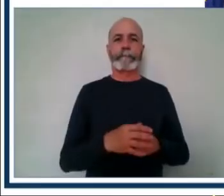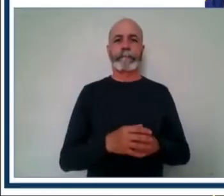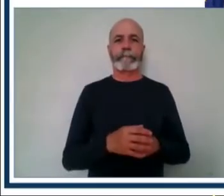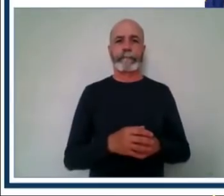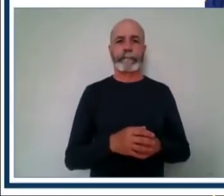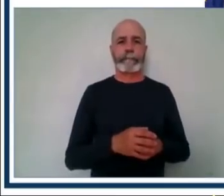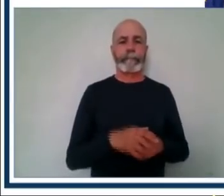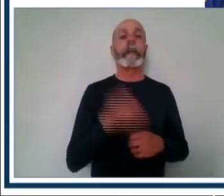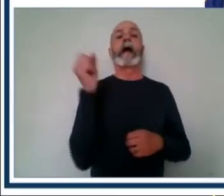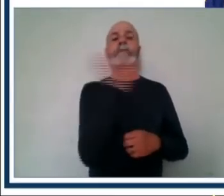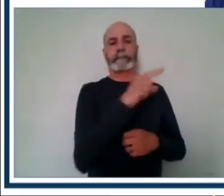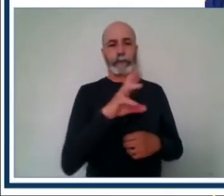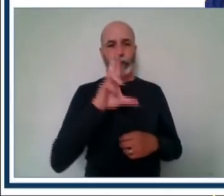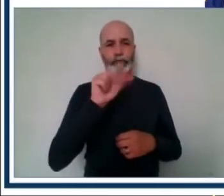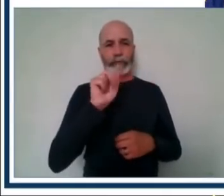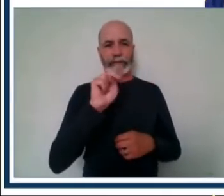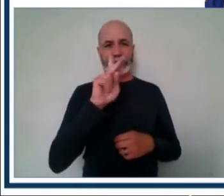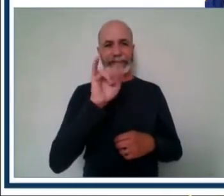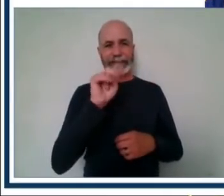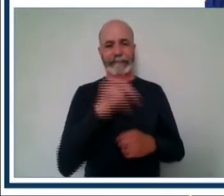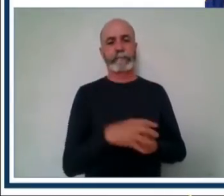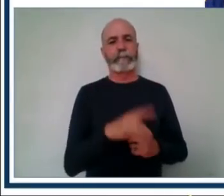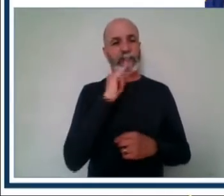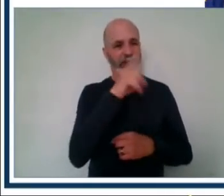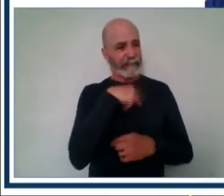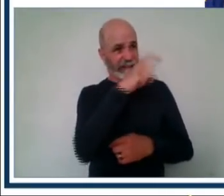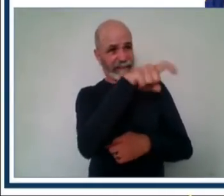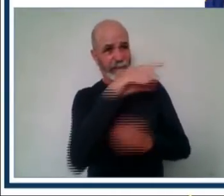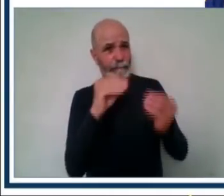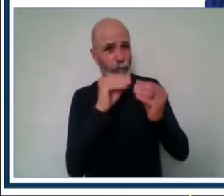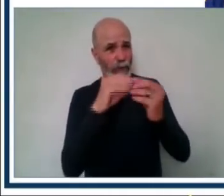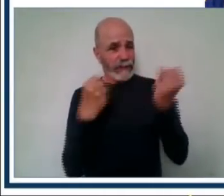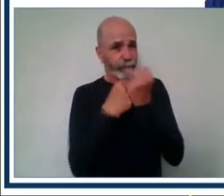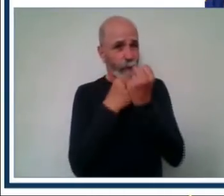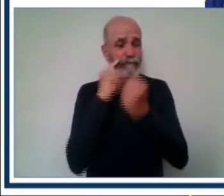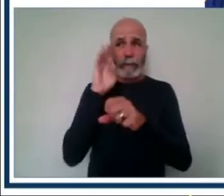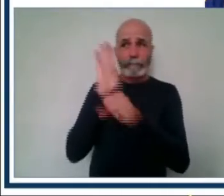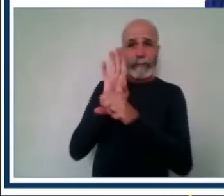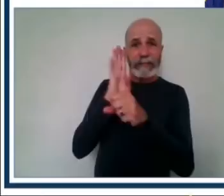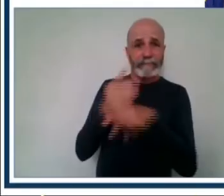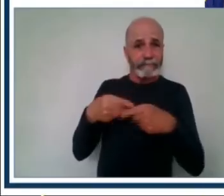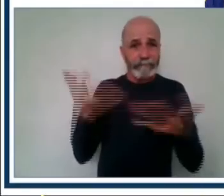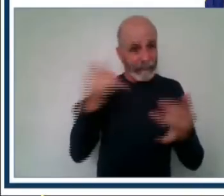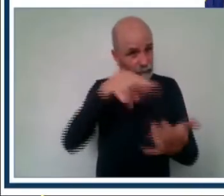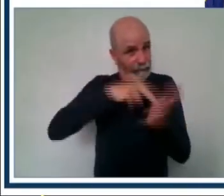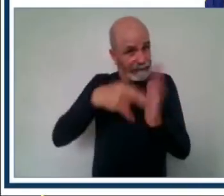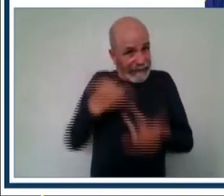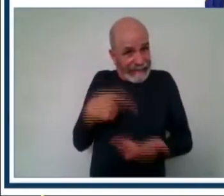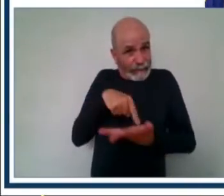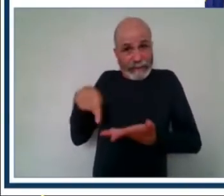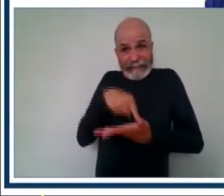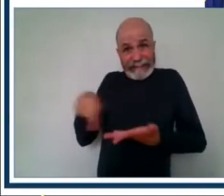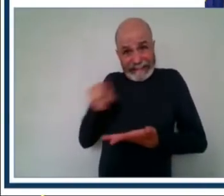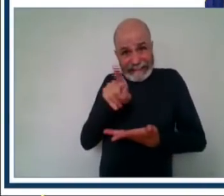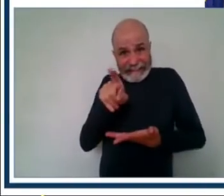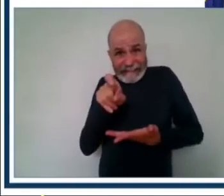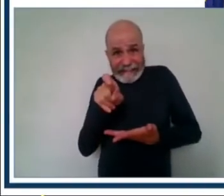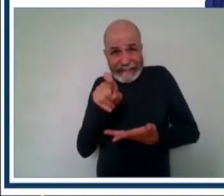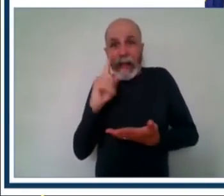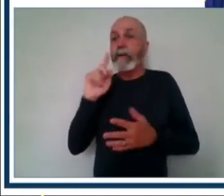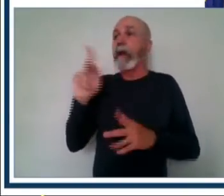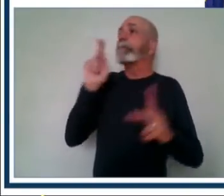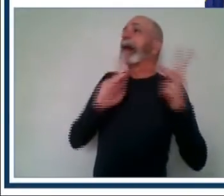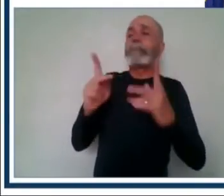businesses. Will that be this week? Is there something else you can tell businesses who are struggling and say they need urgent help? Yeah, I can